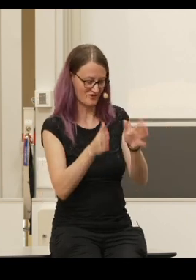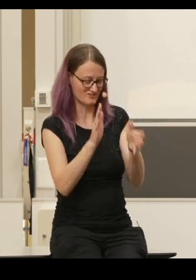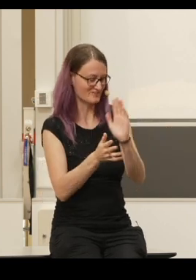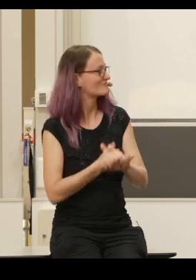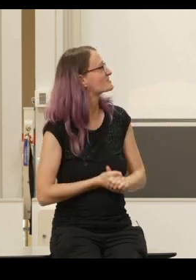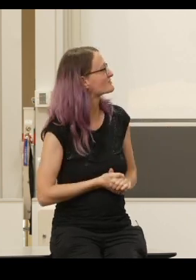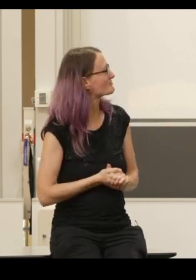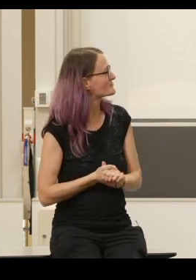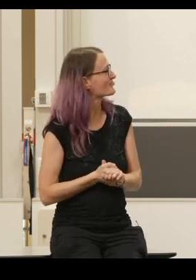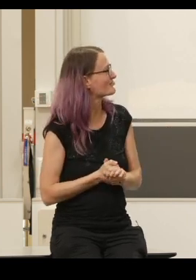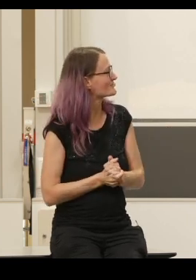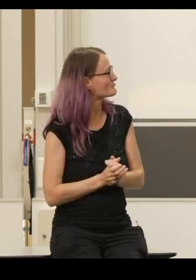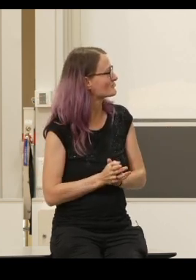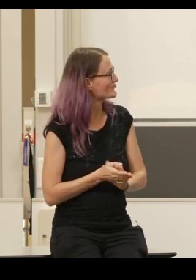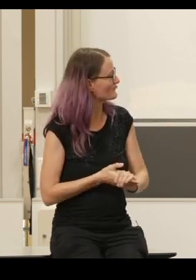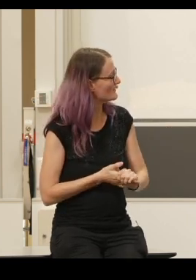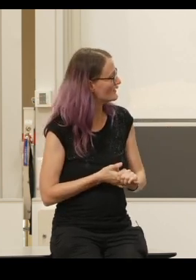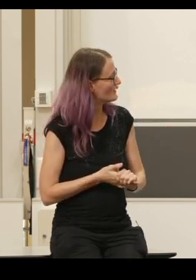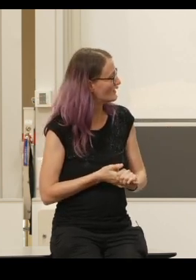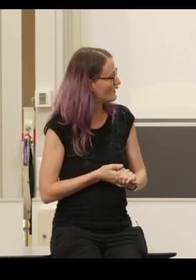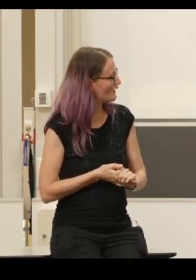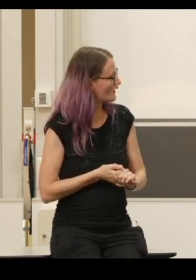question. Where's the line? Where's the boundary?